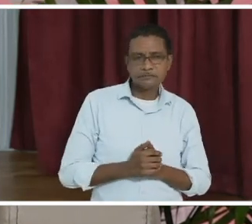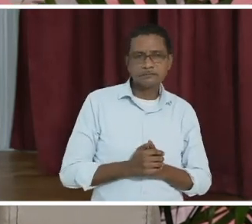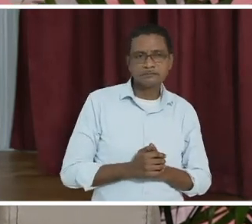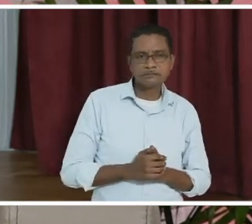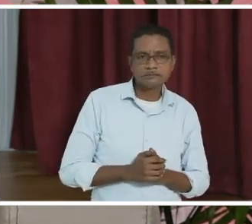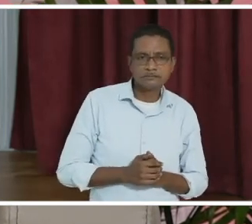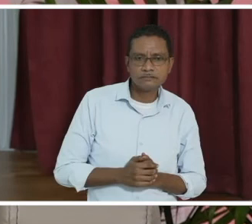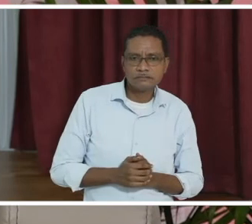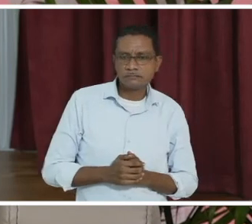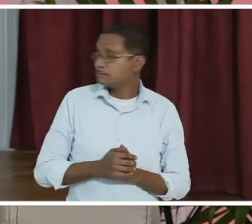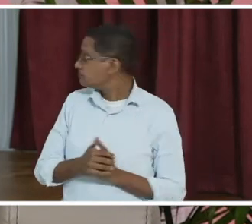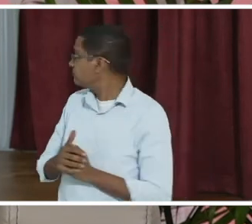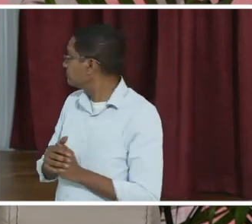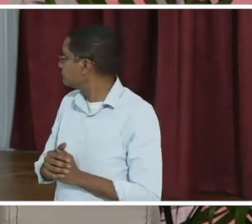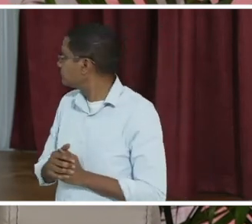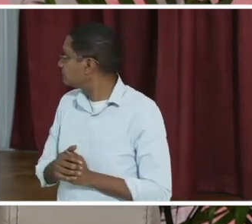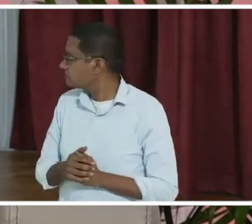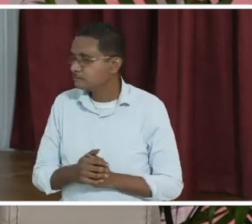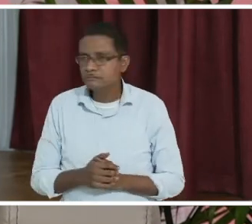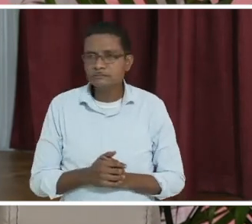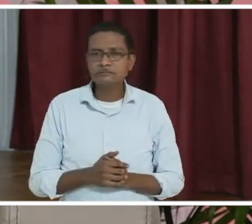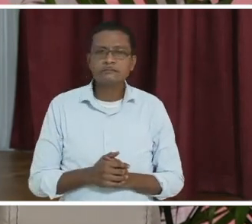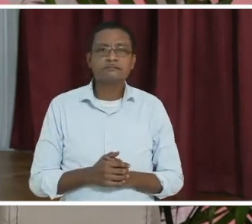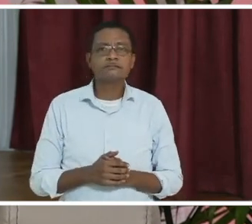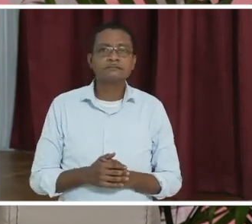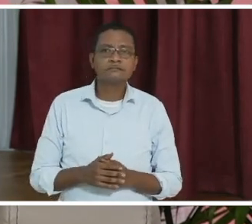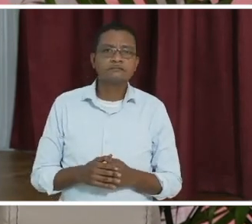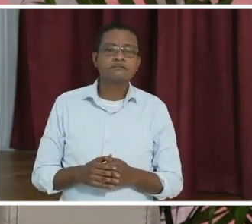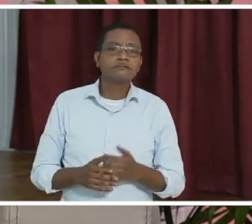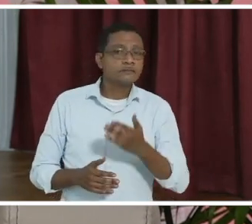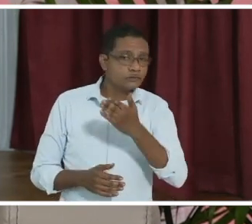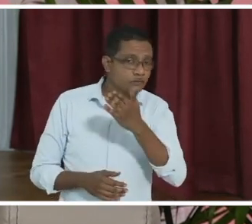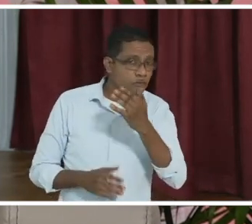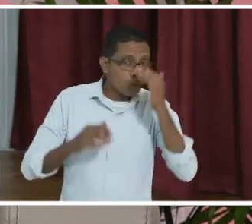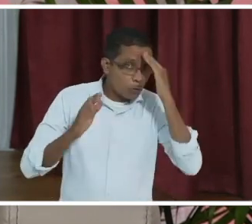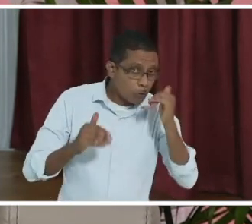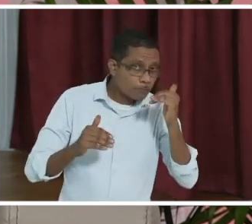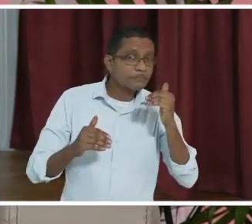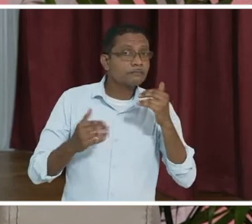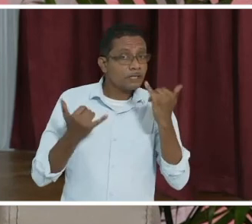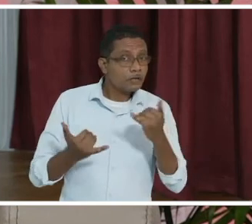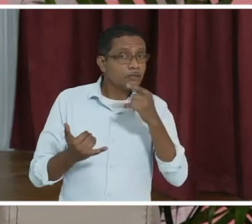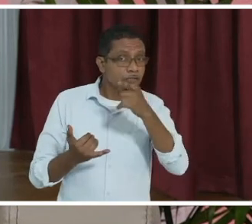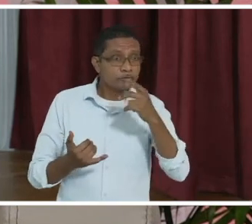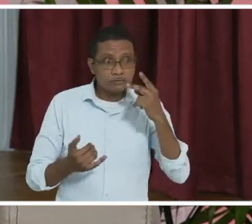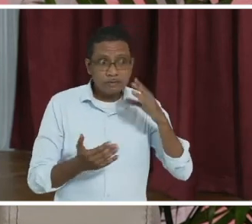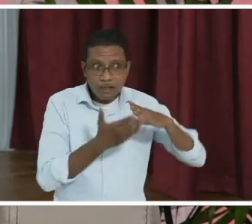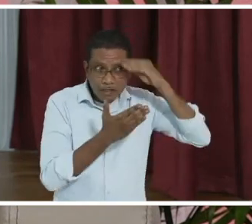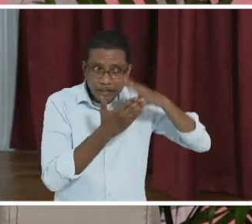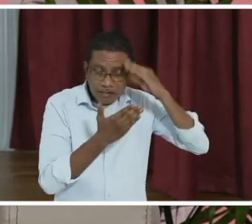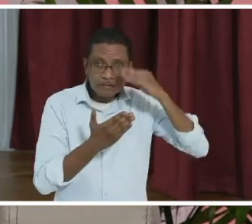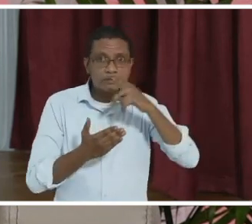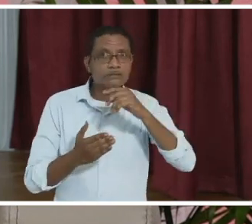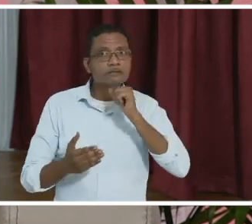hook now, because you at home are not intimidated about taking that step towards your ideal